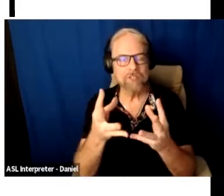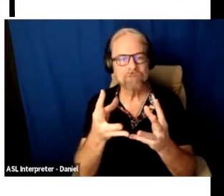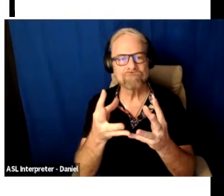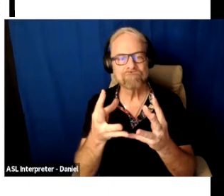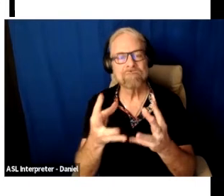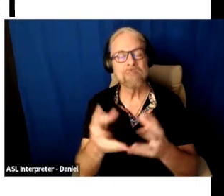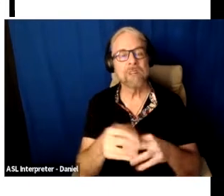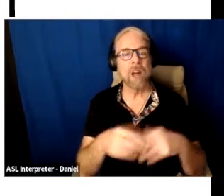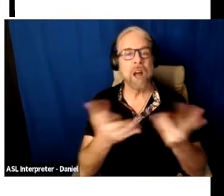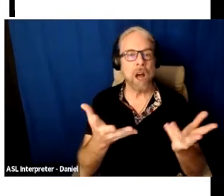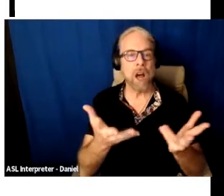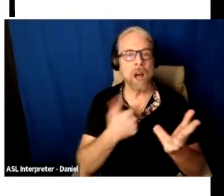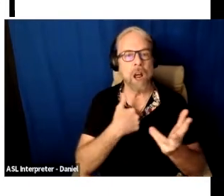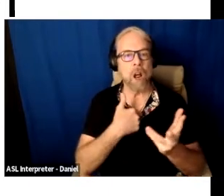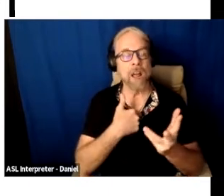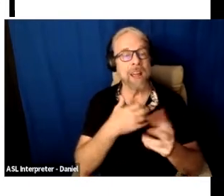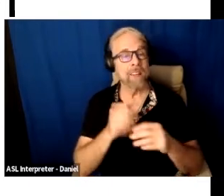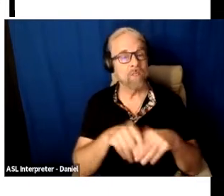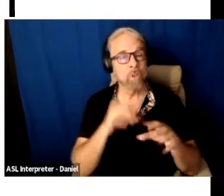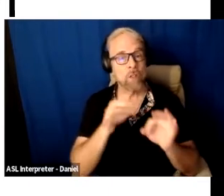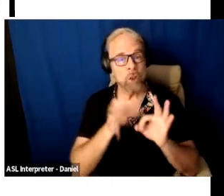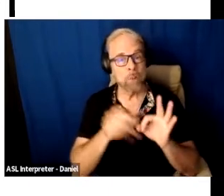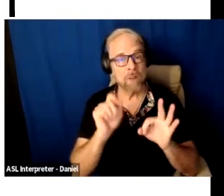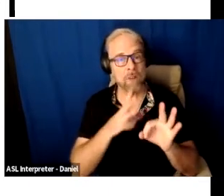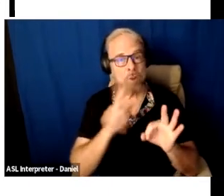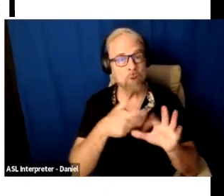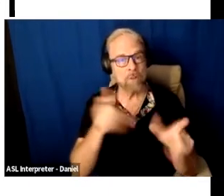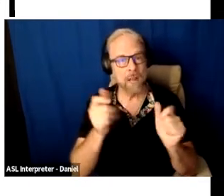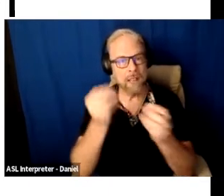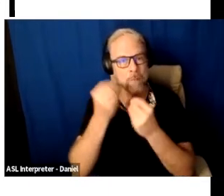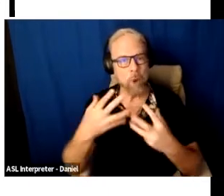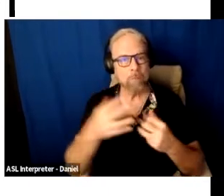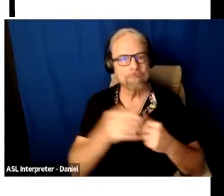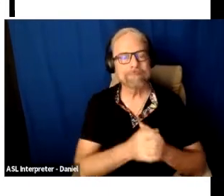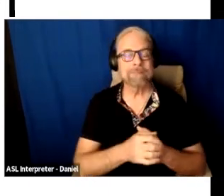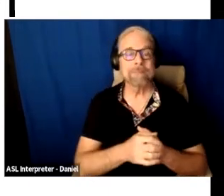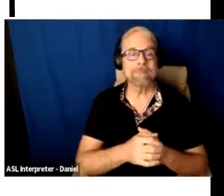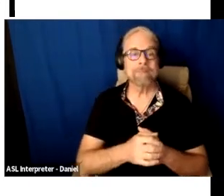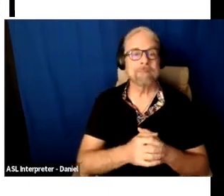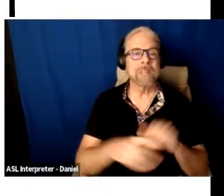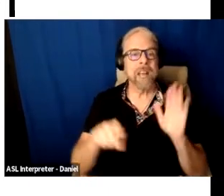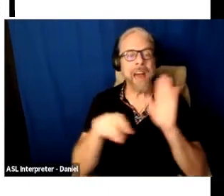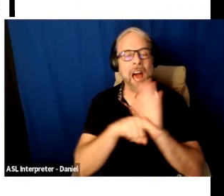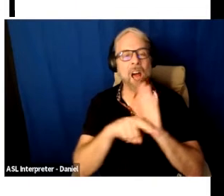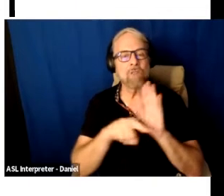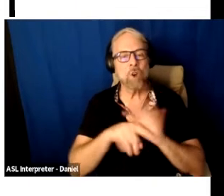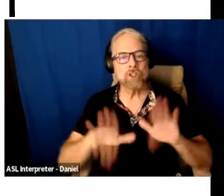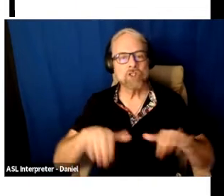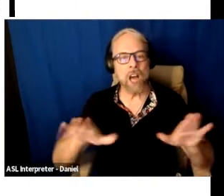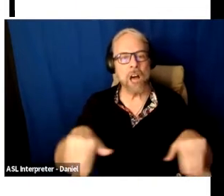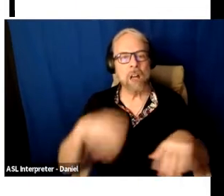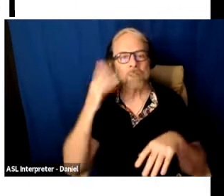again, for the interpreters, if I go too quickly, let me know. So the Adverse Childhood Experiences